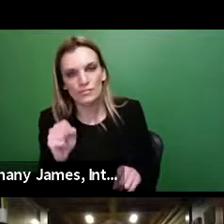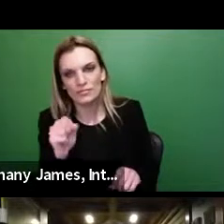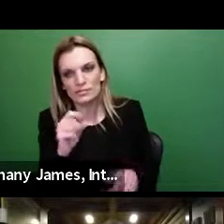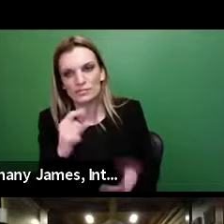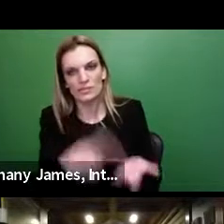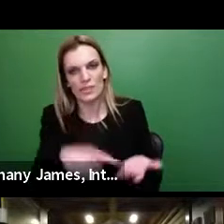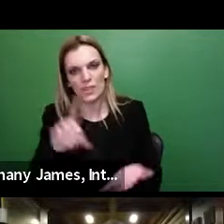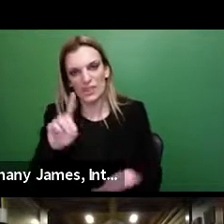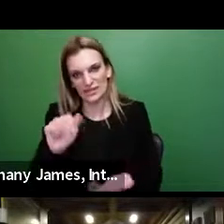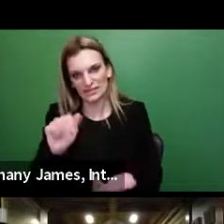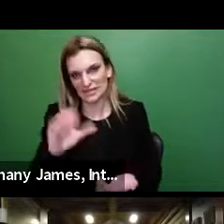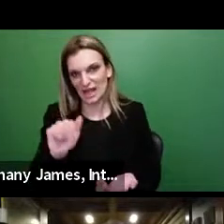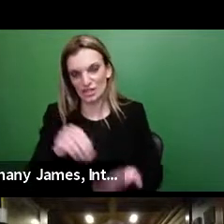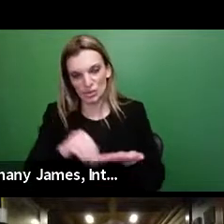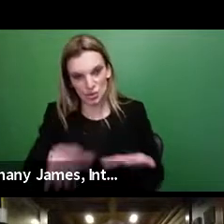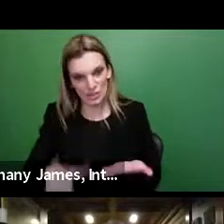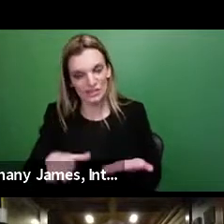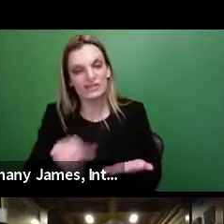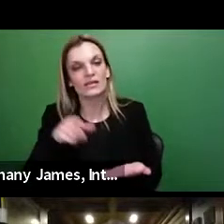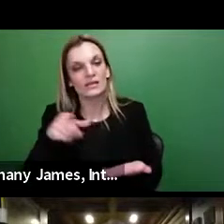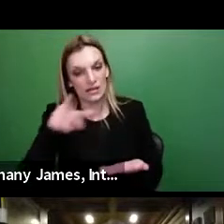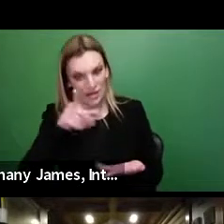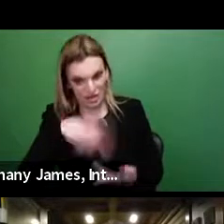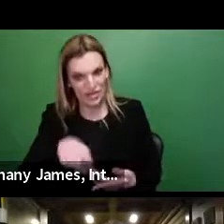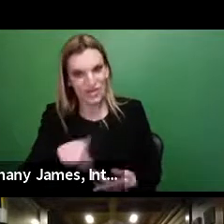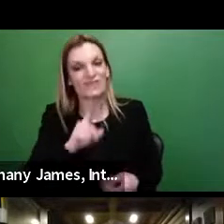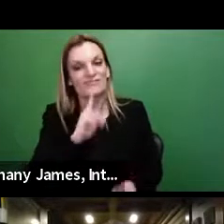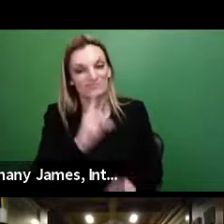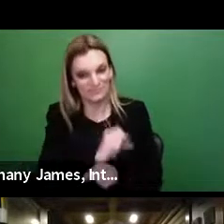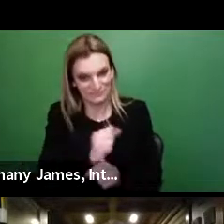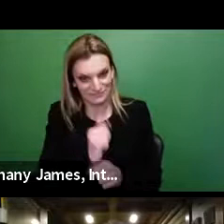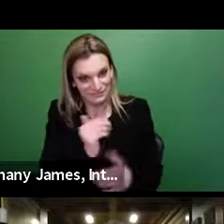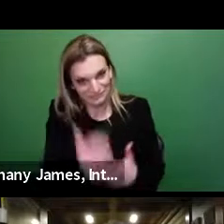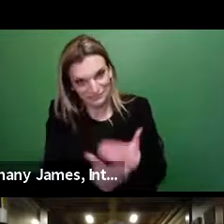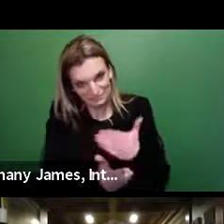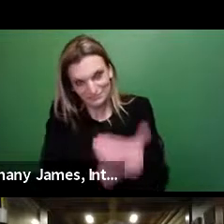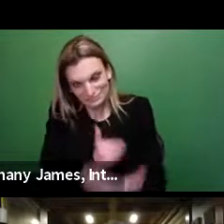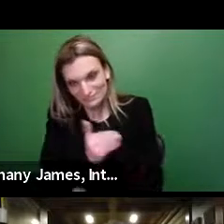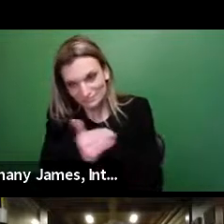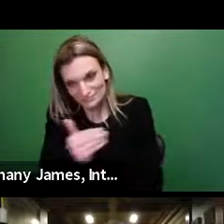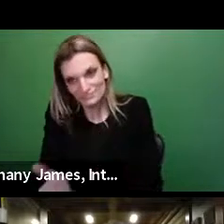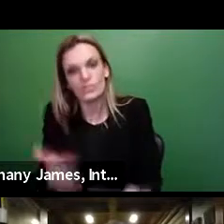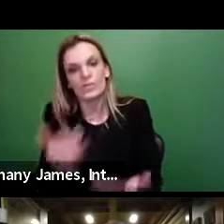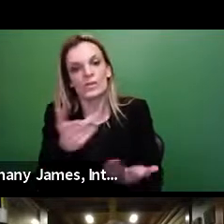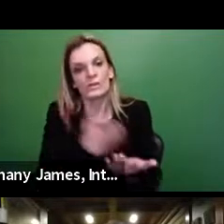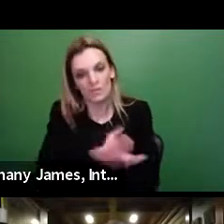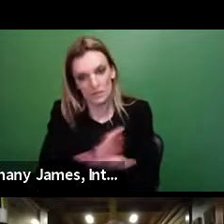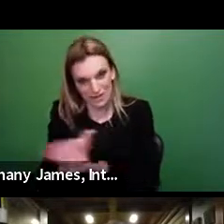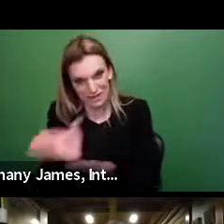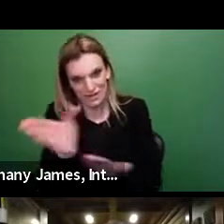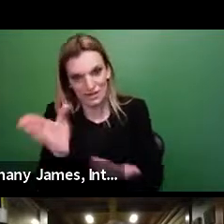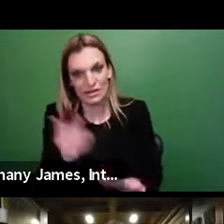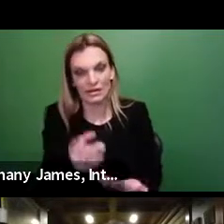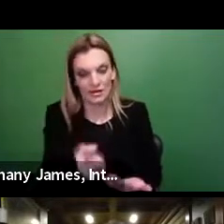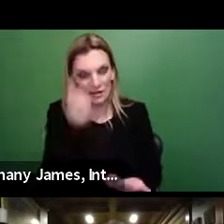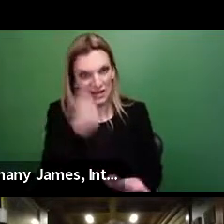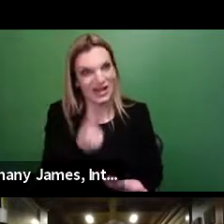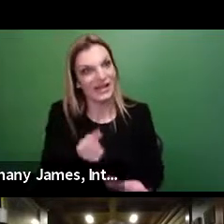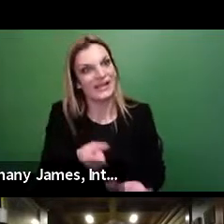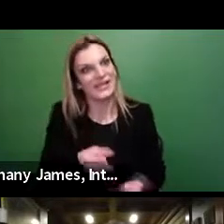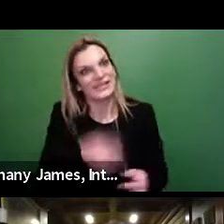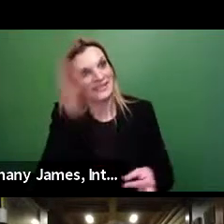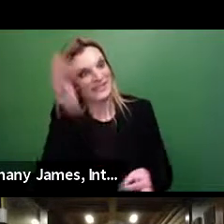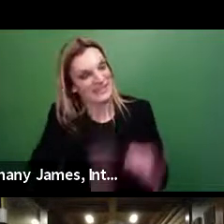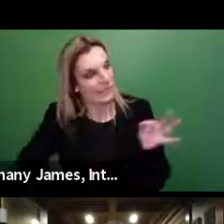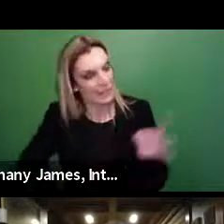students. Even though they are in the pipeline, that pathway right now is a very difficult and long